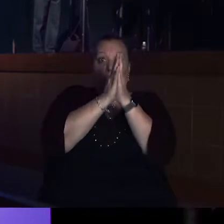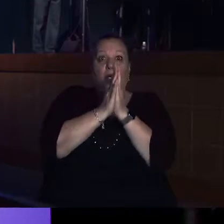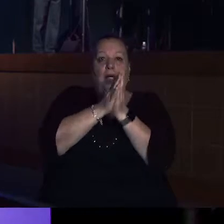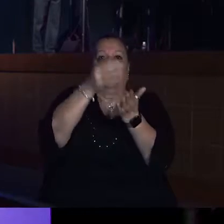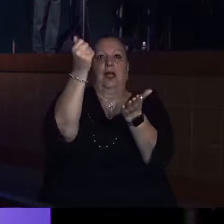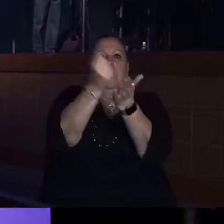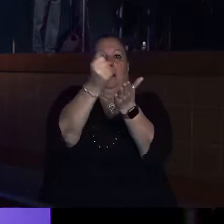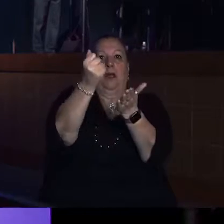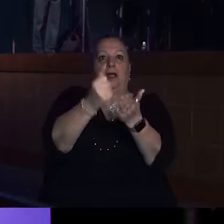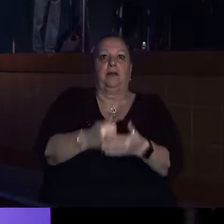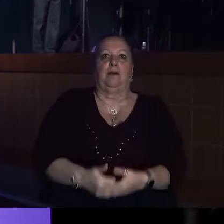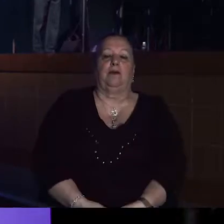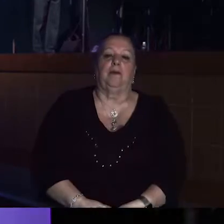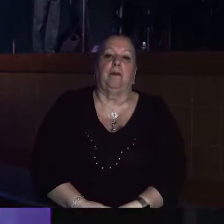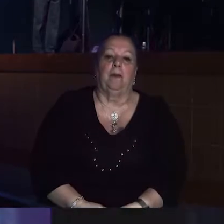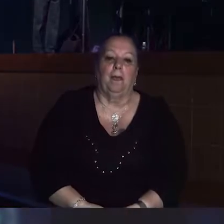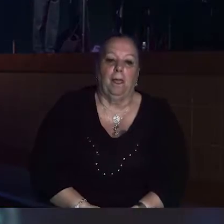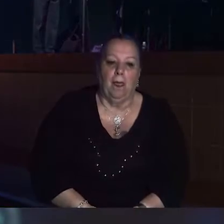Amen.